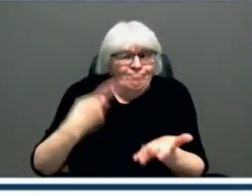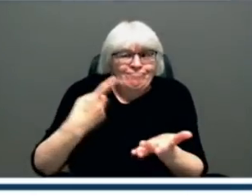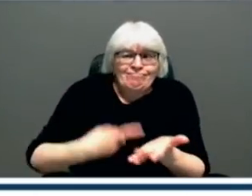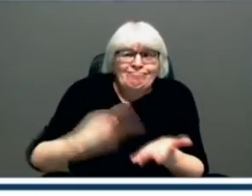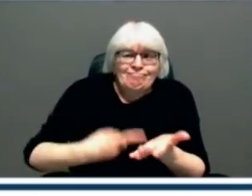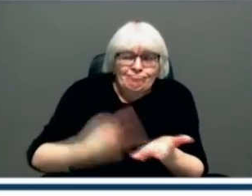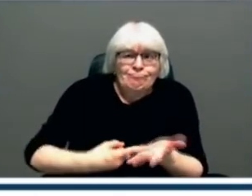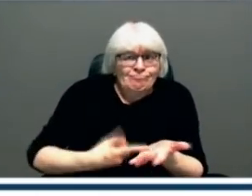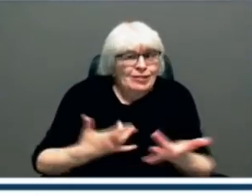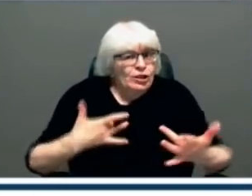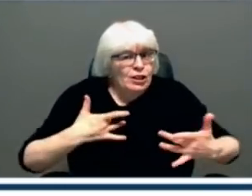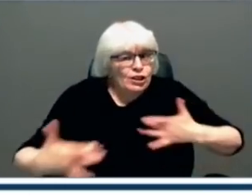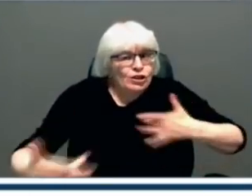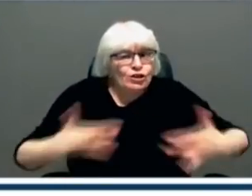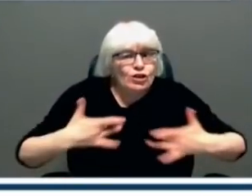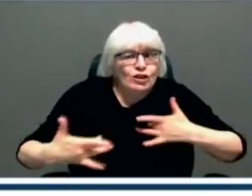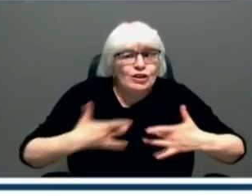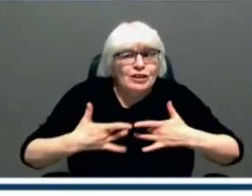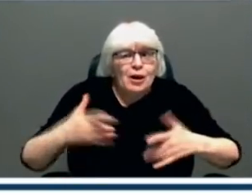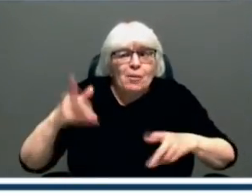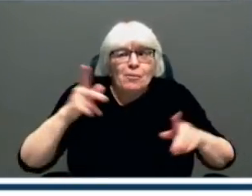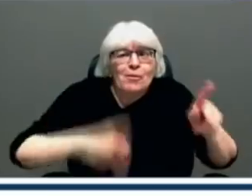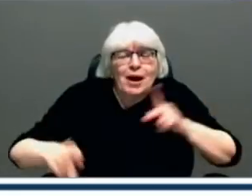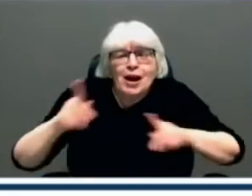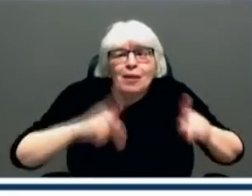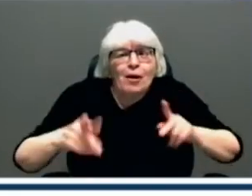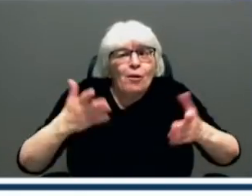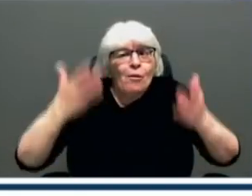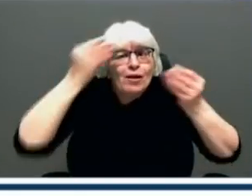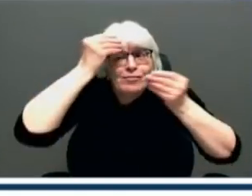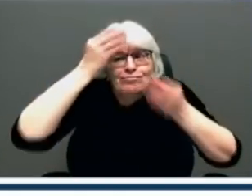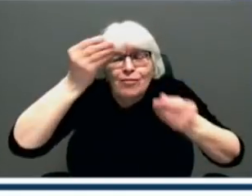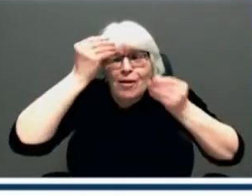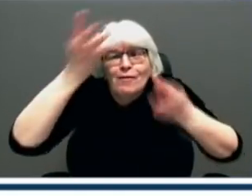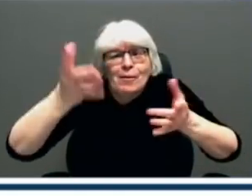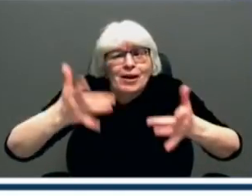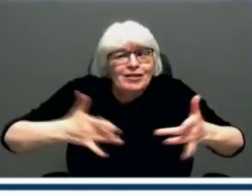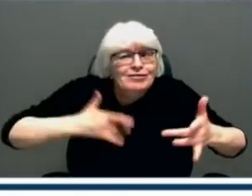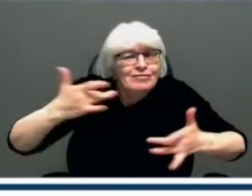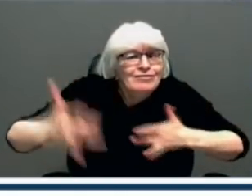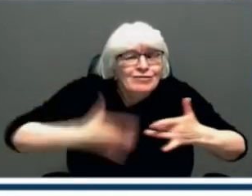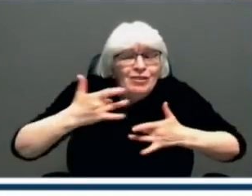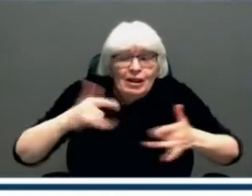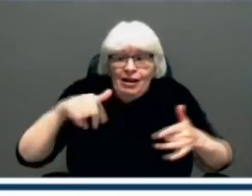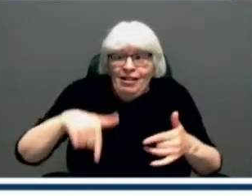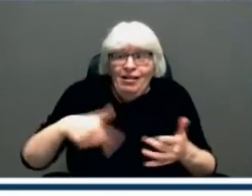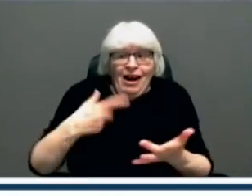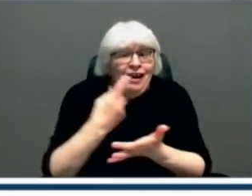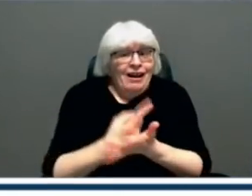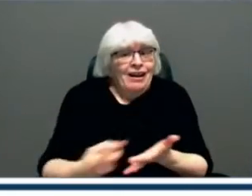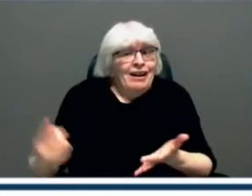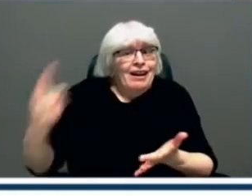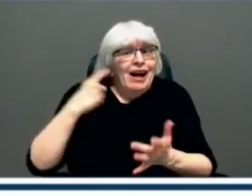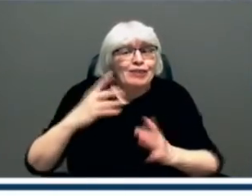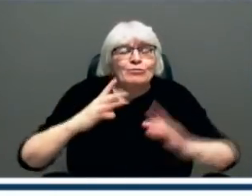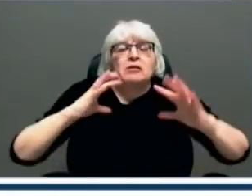on COVID. Last week, we shared our weekly epidemiologic summary publicly for the first